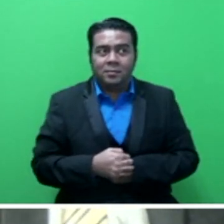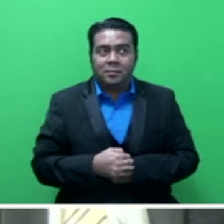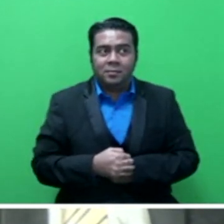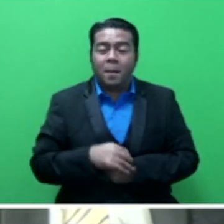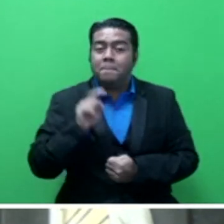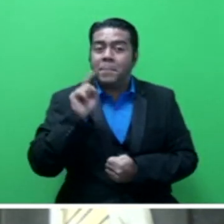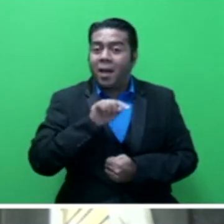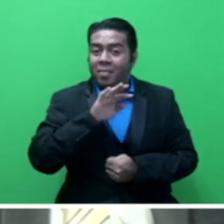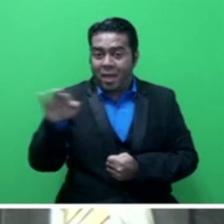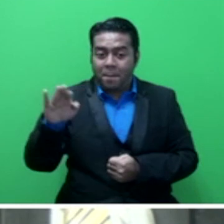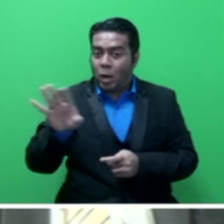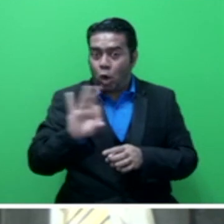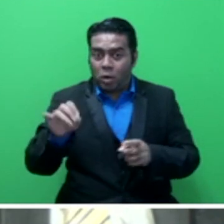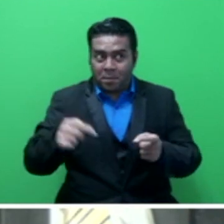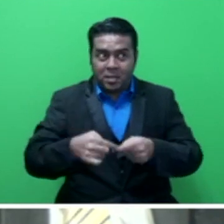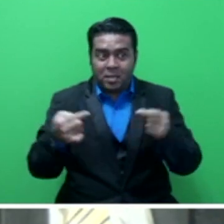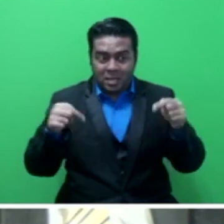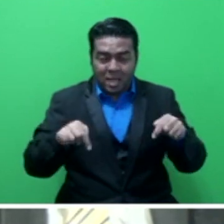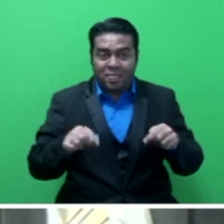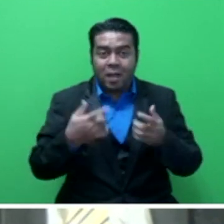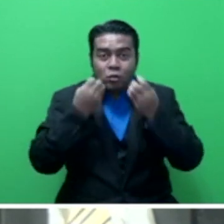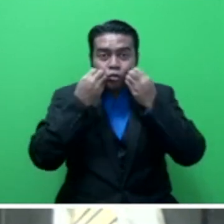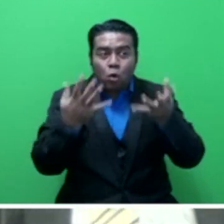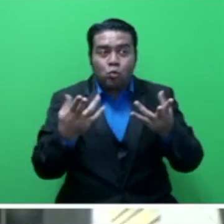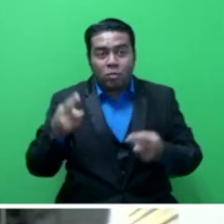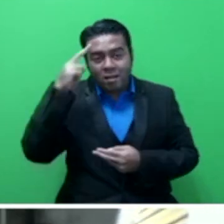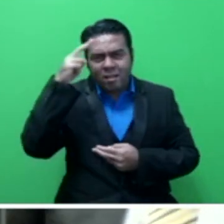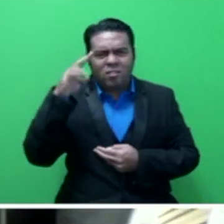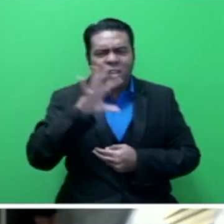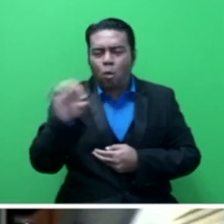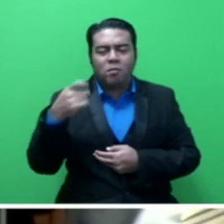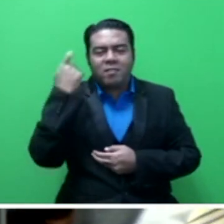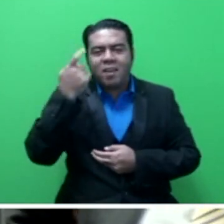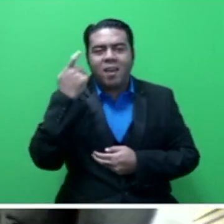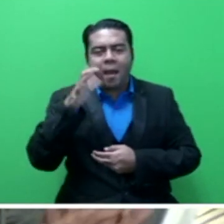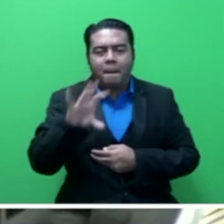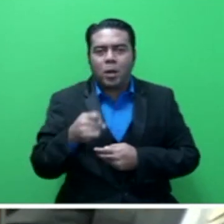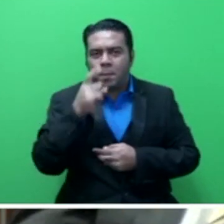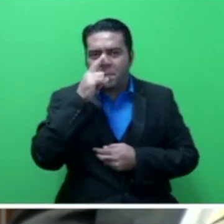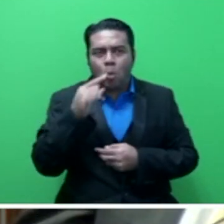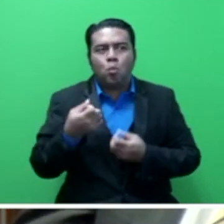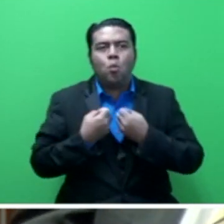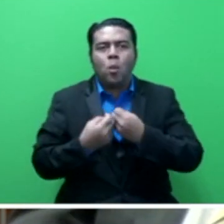by them not being here, they've shown to the nation they do not care about those who've lost their jobs.